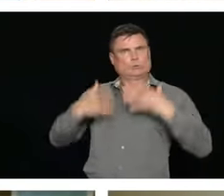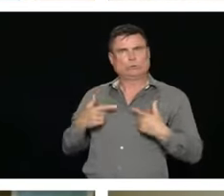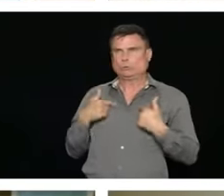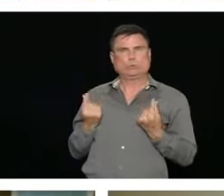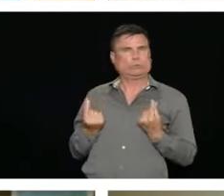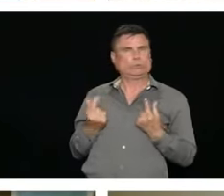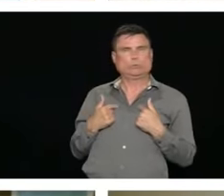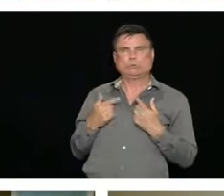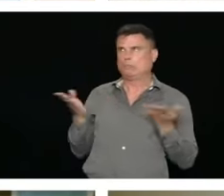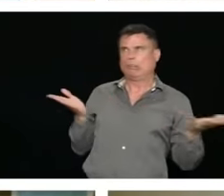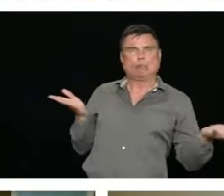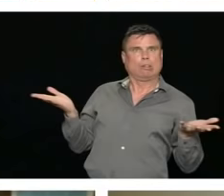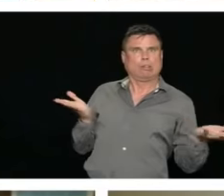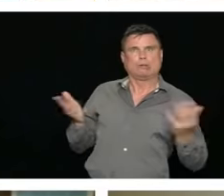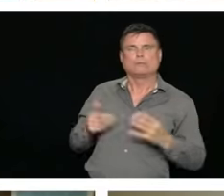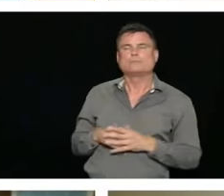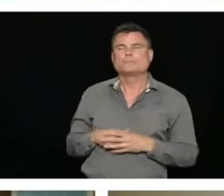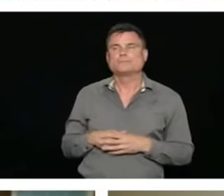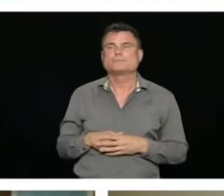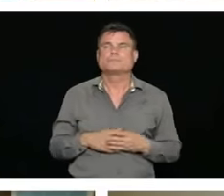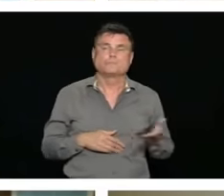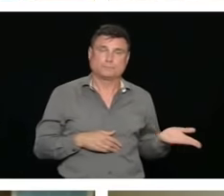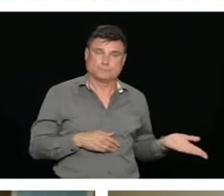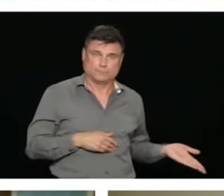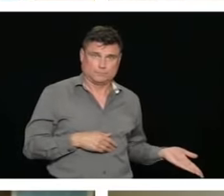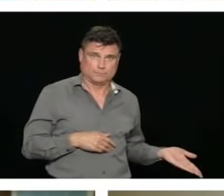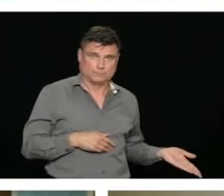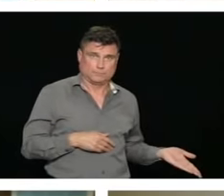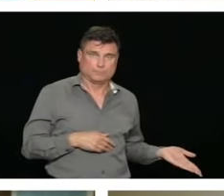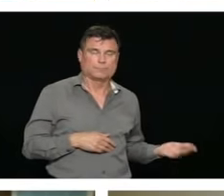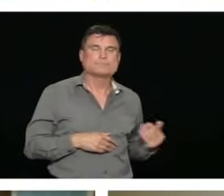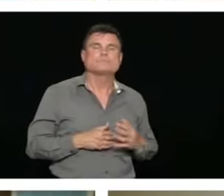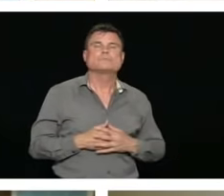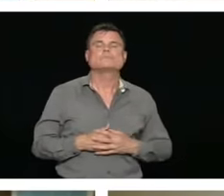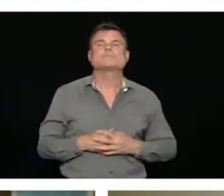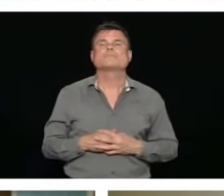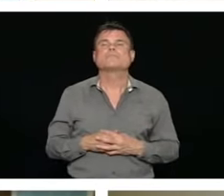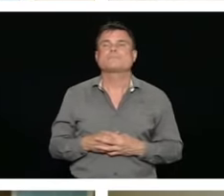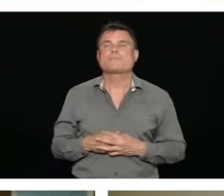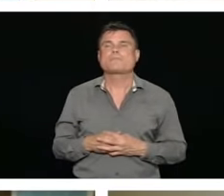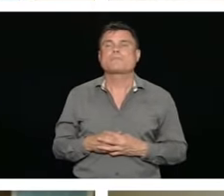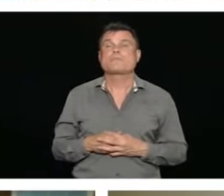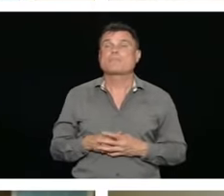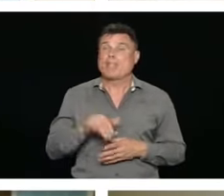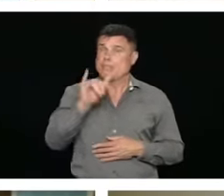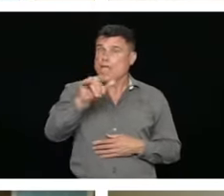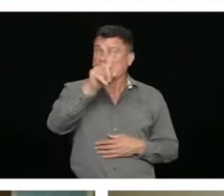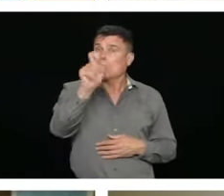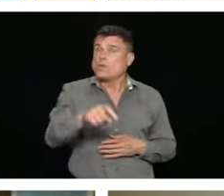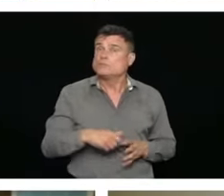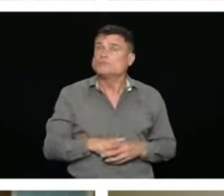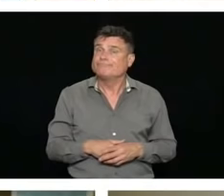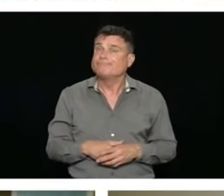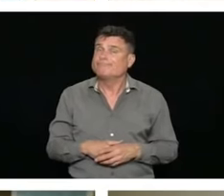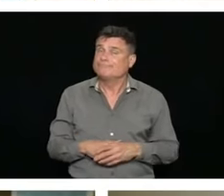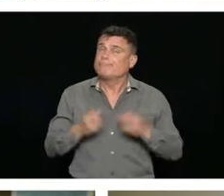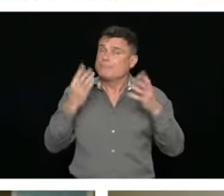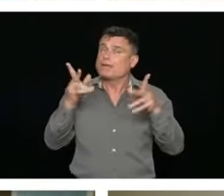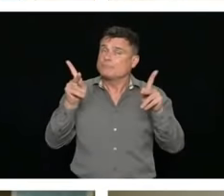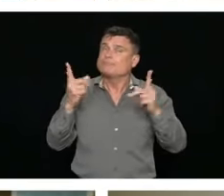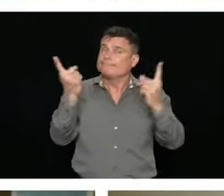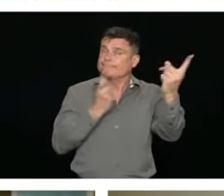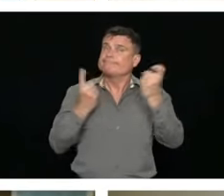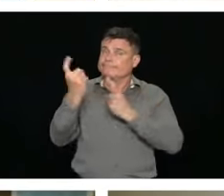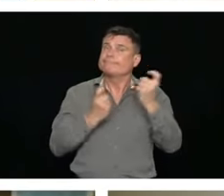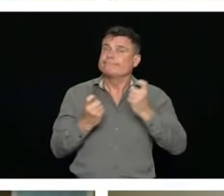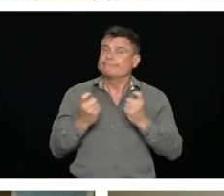that Michelle's question is one that's very topical for a lot of folks. And I would recommend that Michelle work closely with her